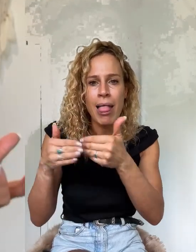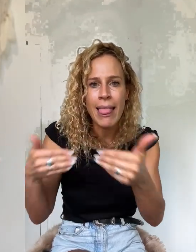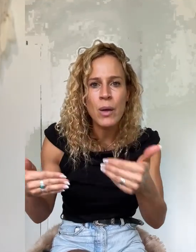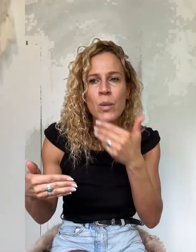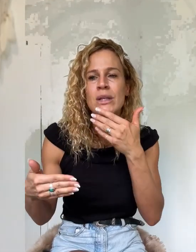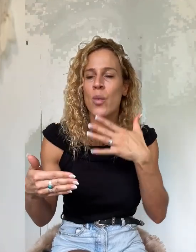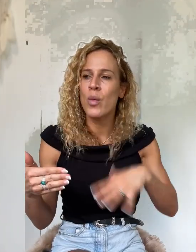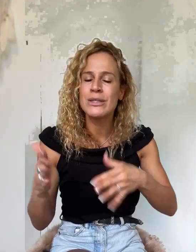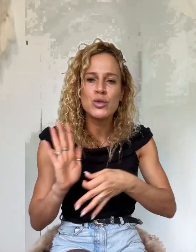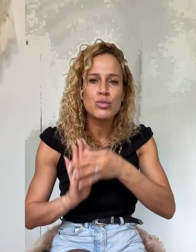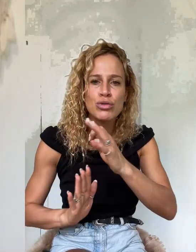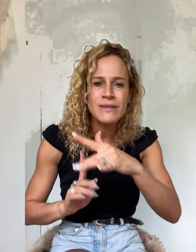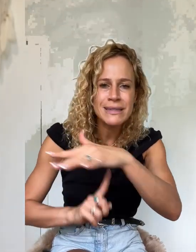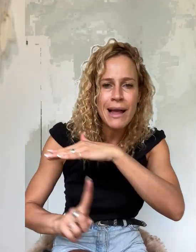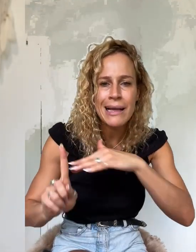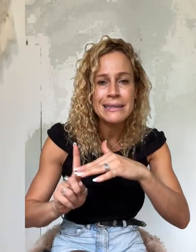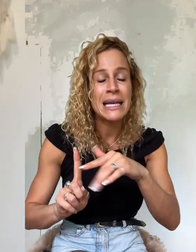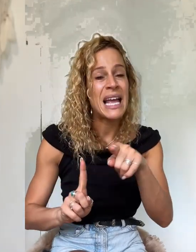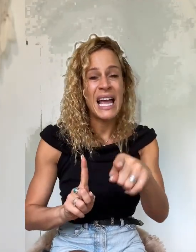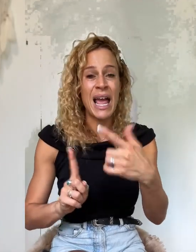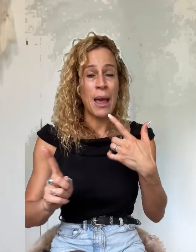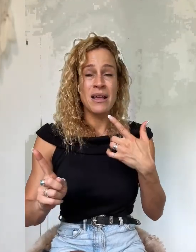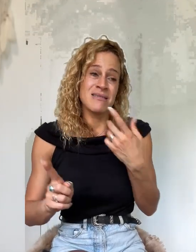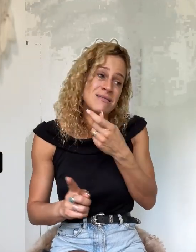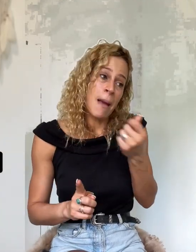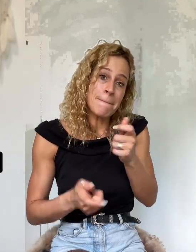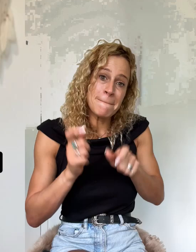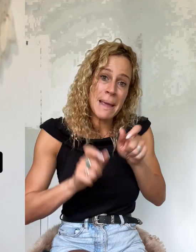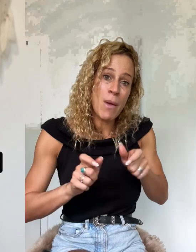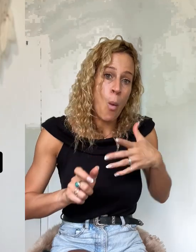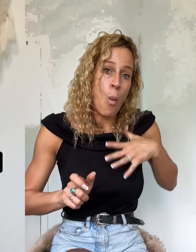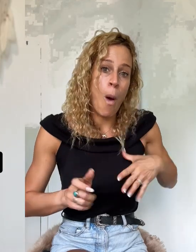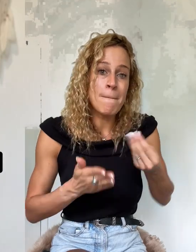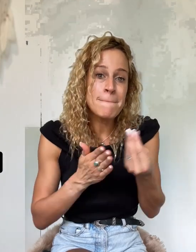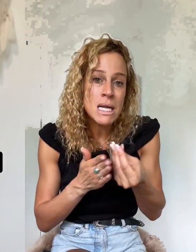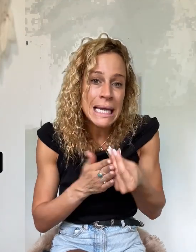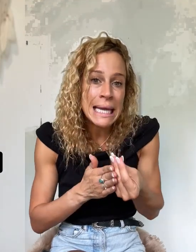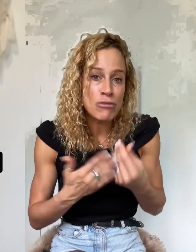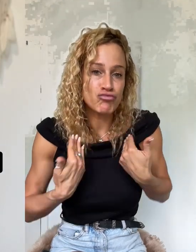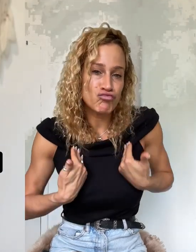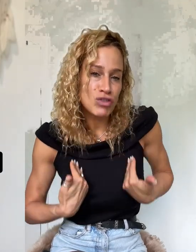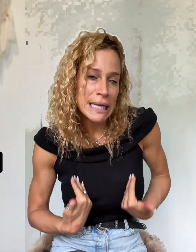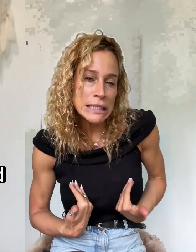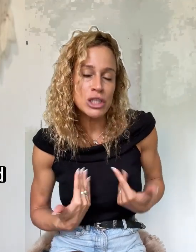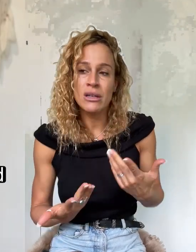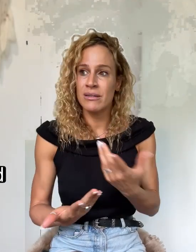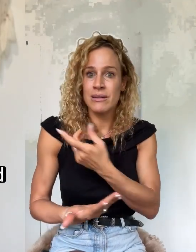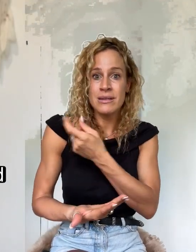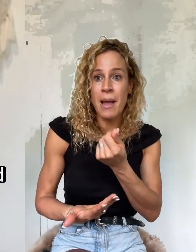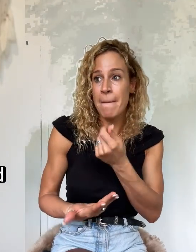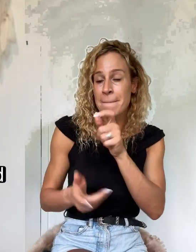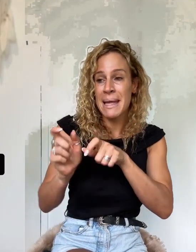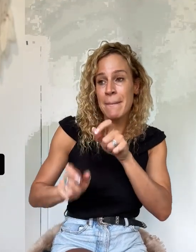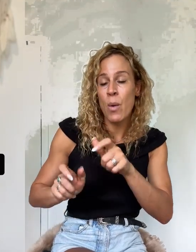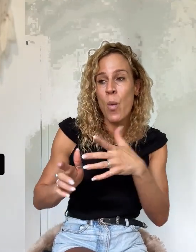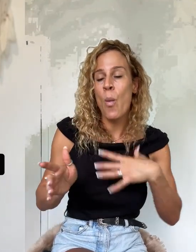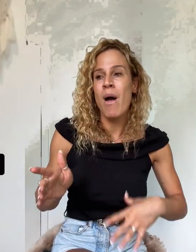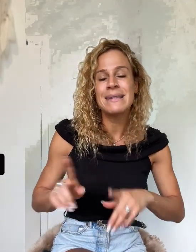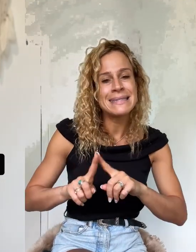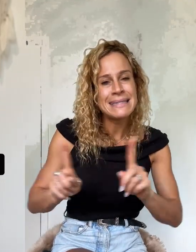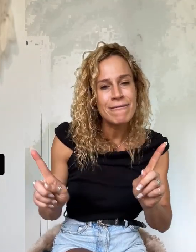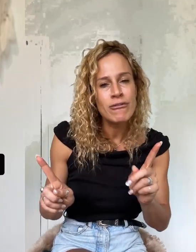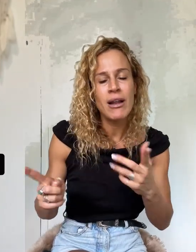need money and we all want to be successful, but if you know that your biggest driving force is just part of one of your high values and to make a better world,